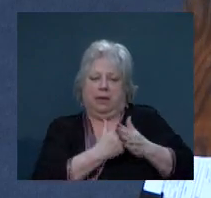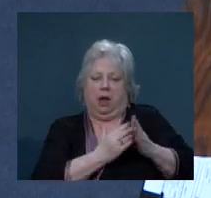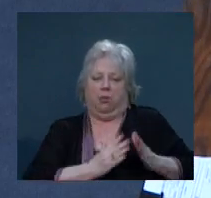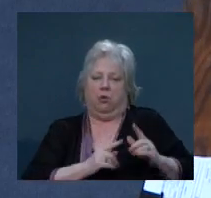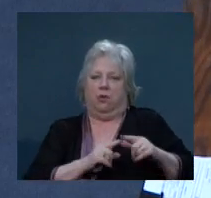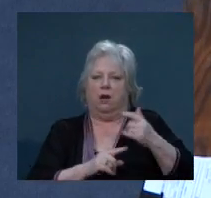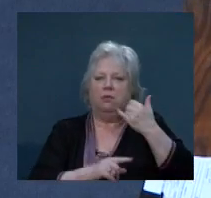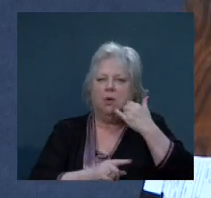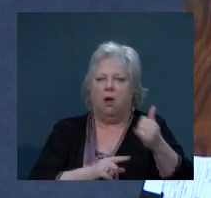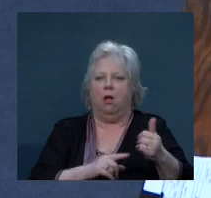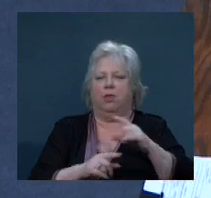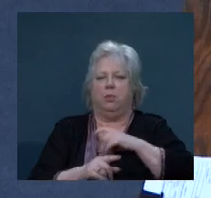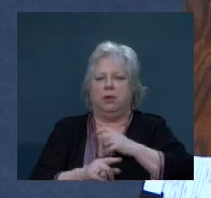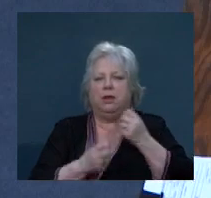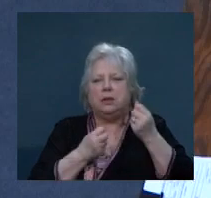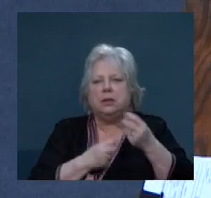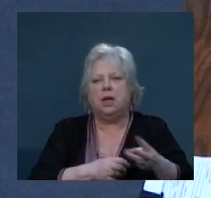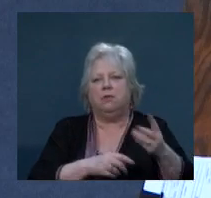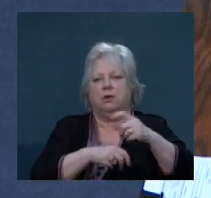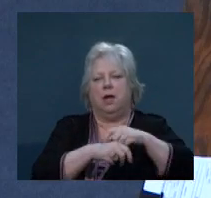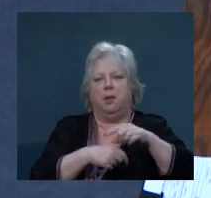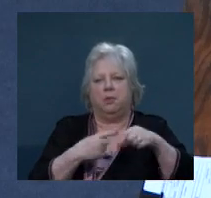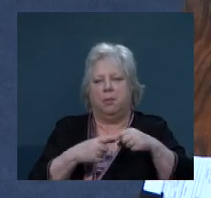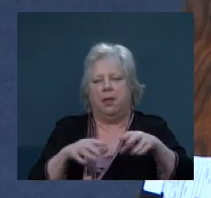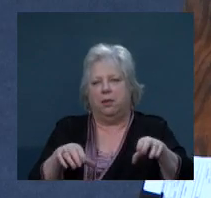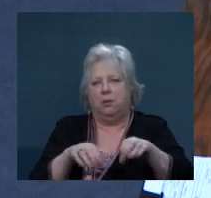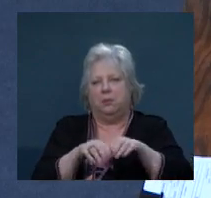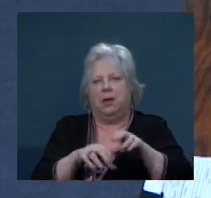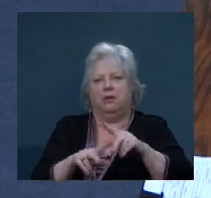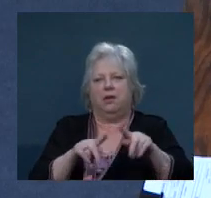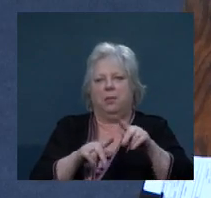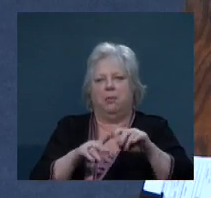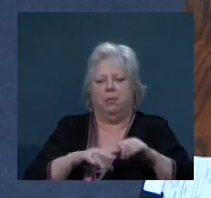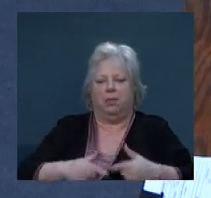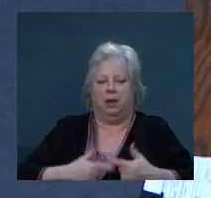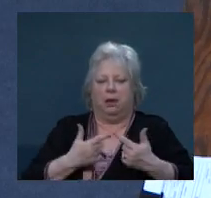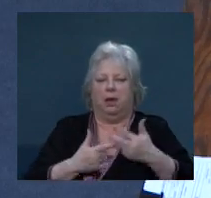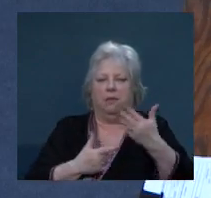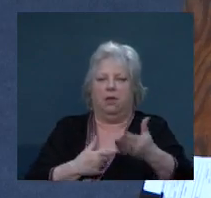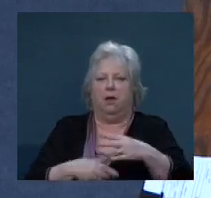numerous times about the duplexes and the people that are living there on Holt.